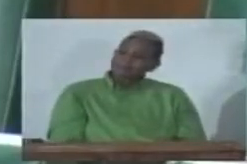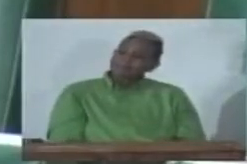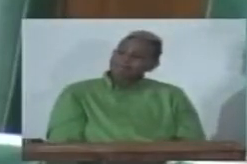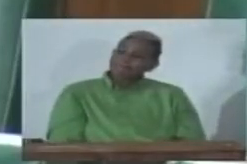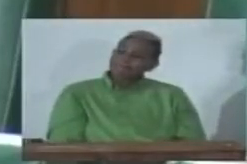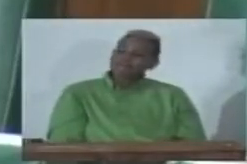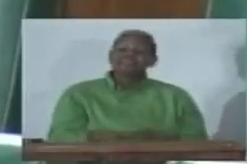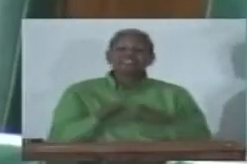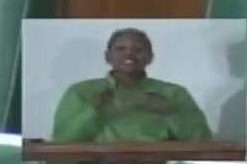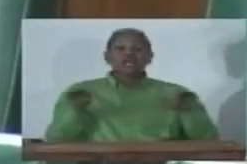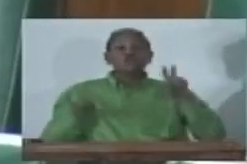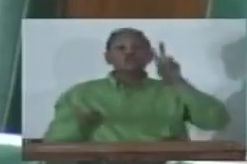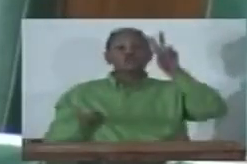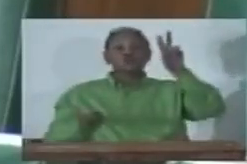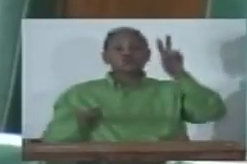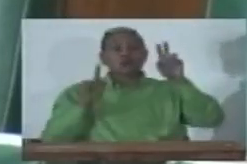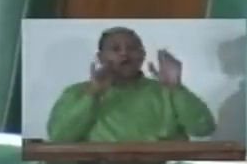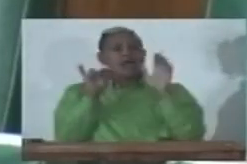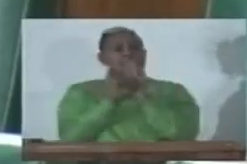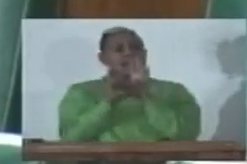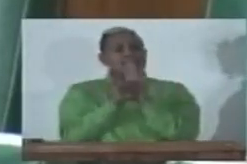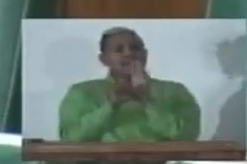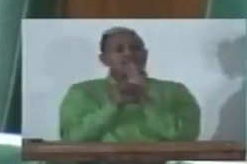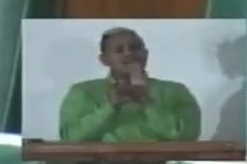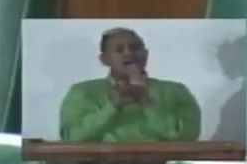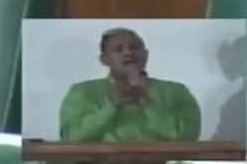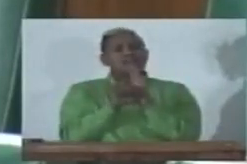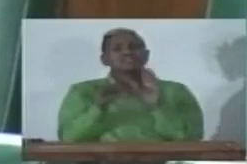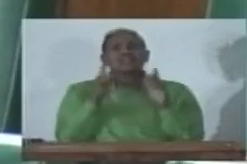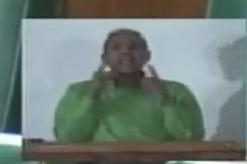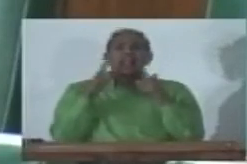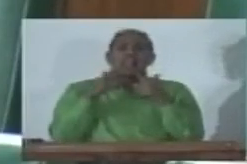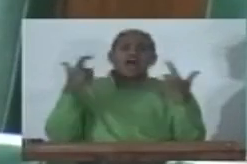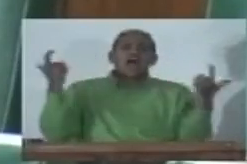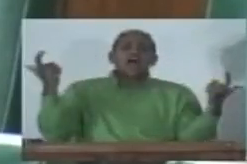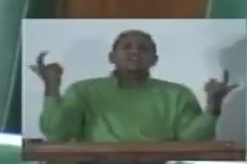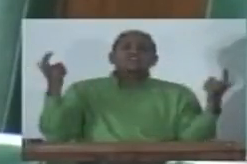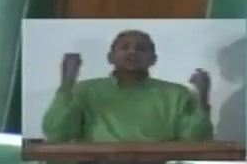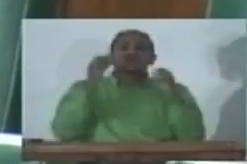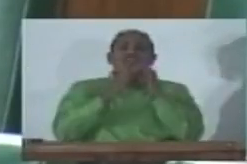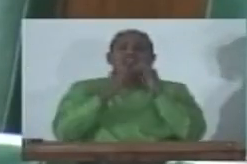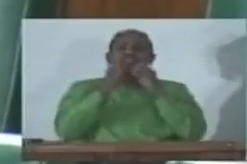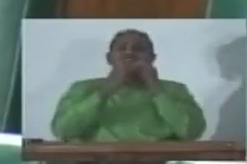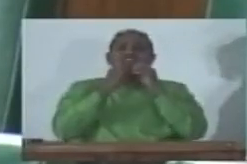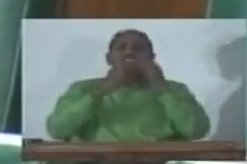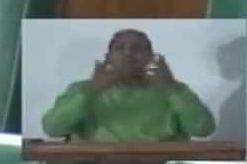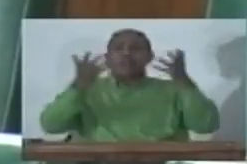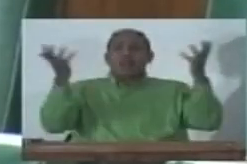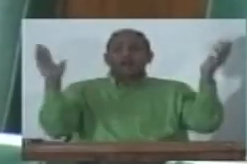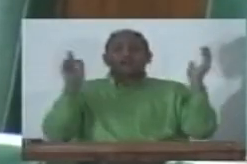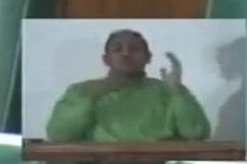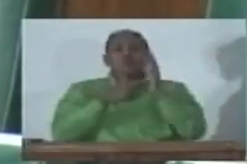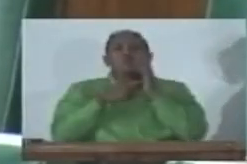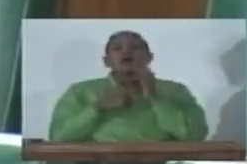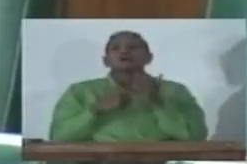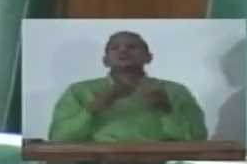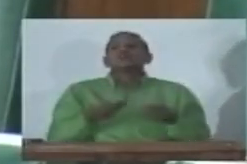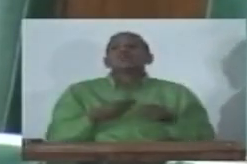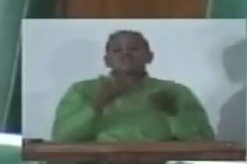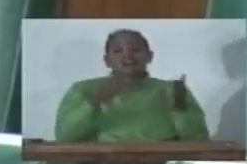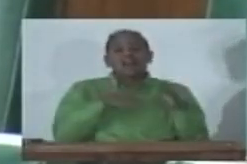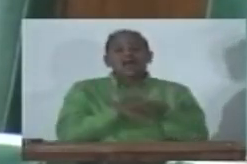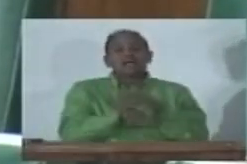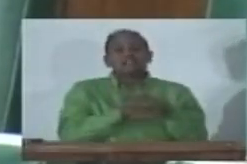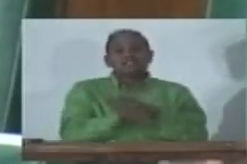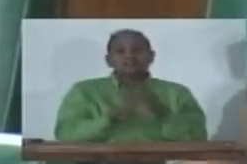Stage 2 identifies larger renovations required to provide an accessible